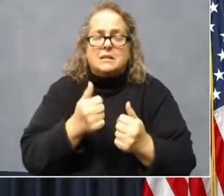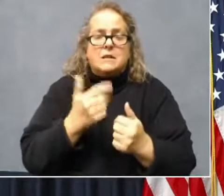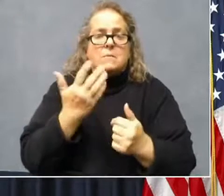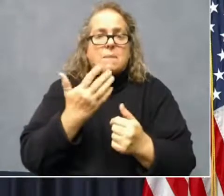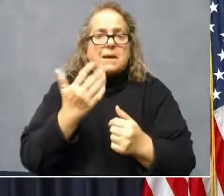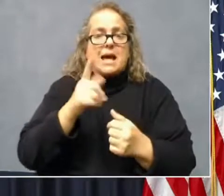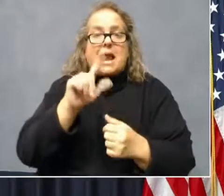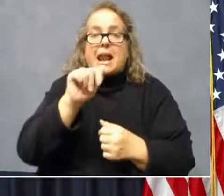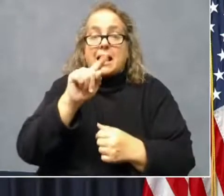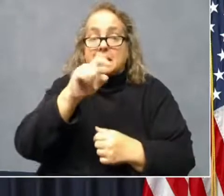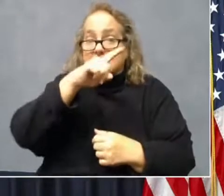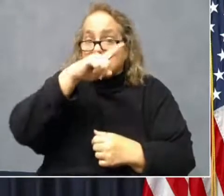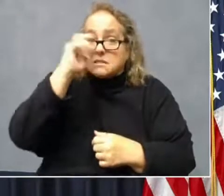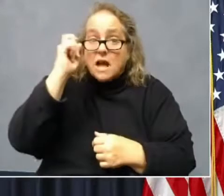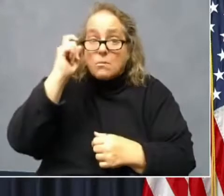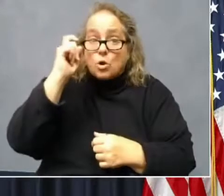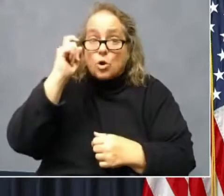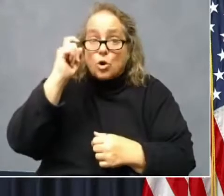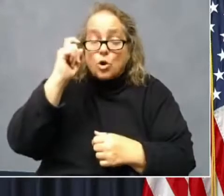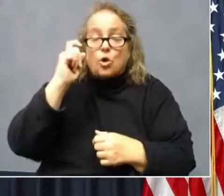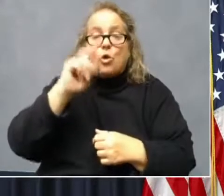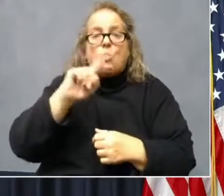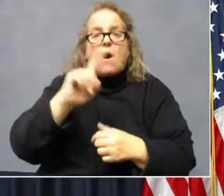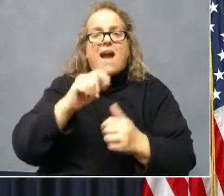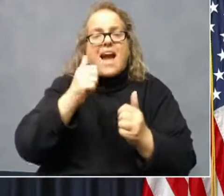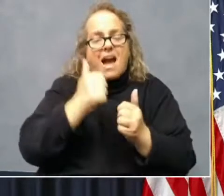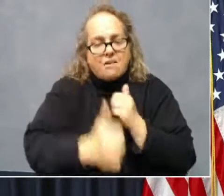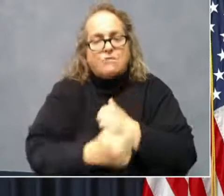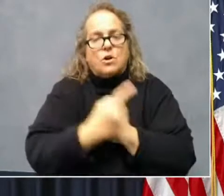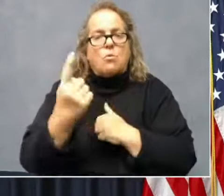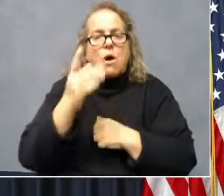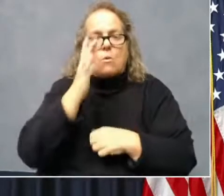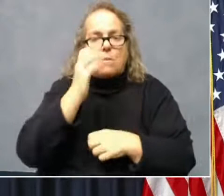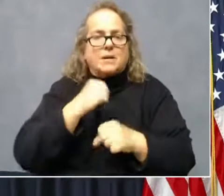protect everybody who wants to be protected. So let's get there.